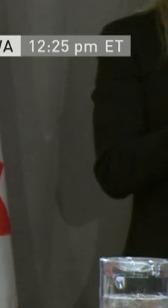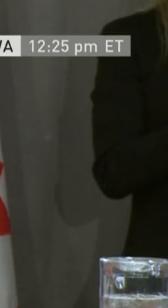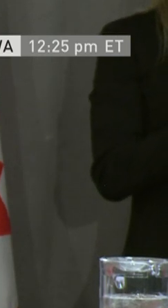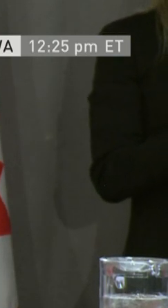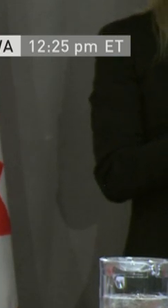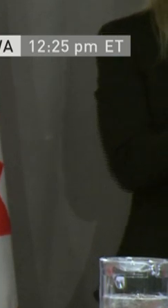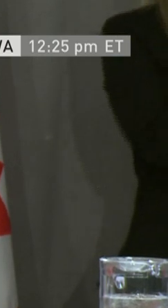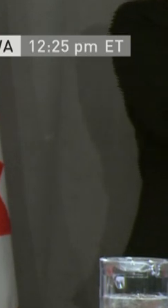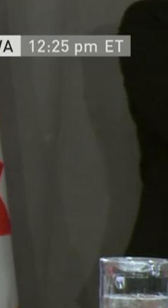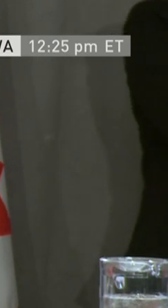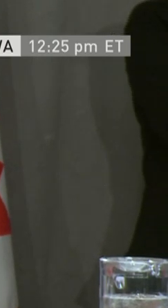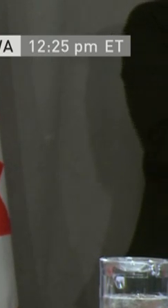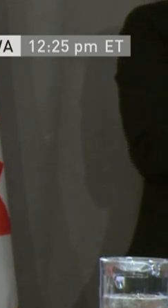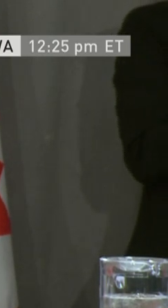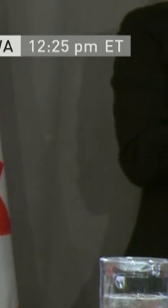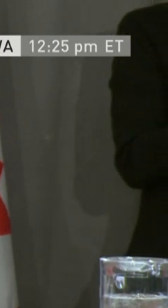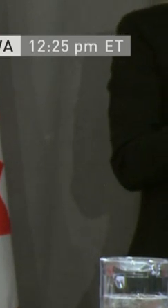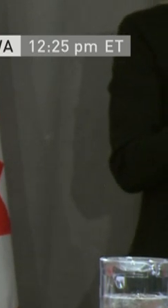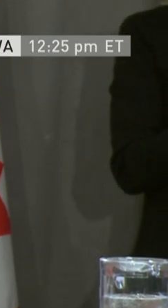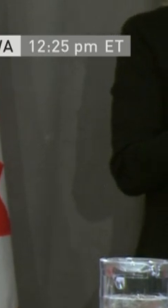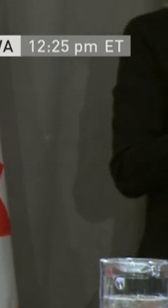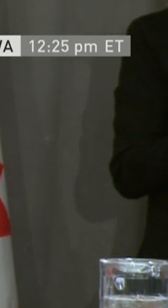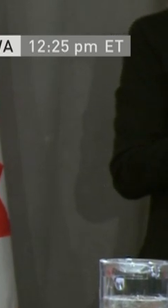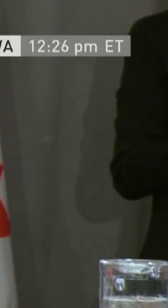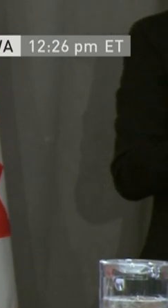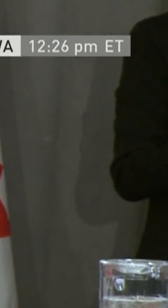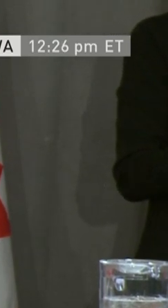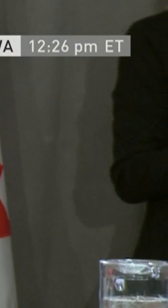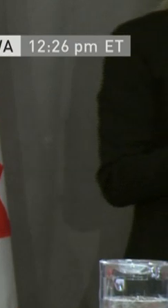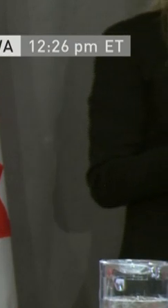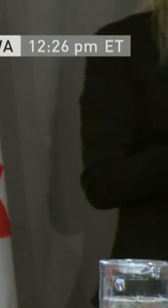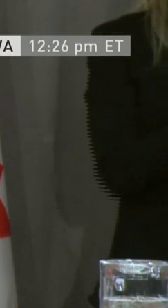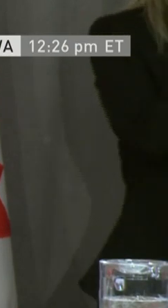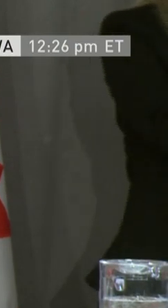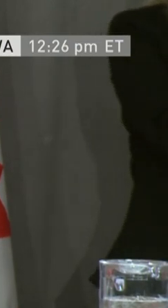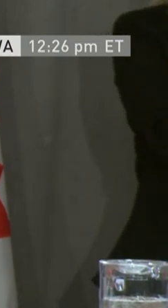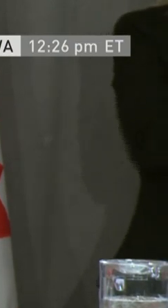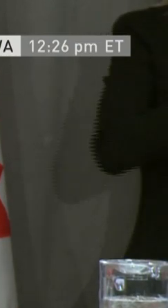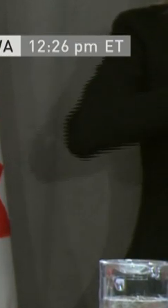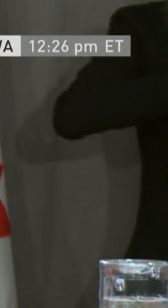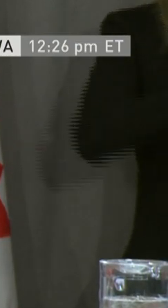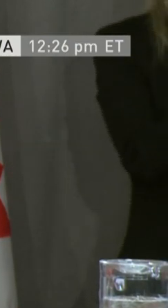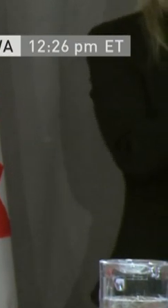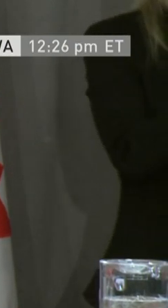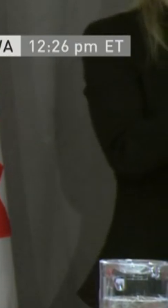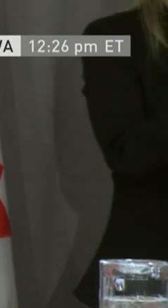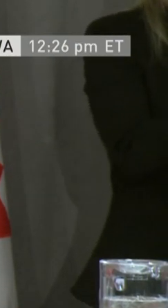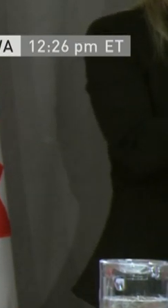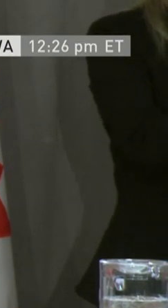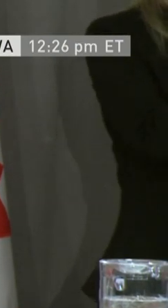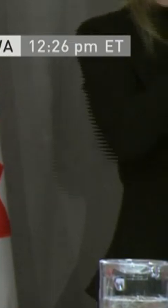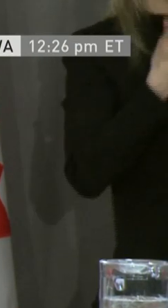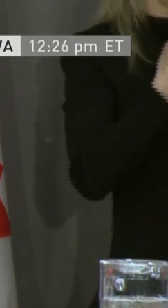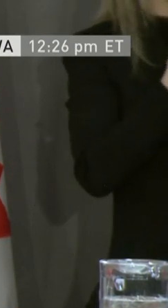that we don't affect the other. One of our deputy governors went home and stayed